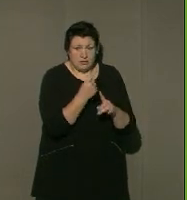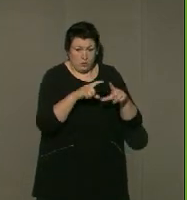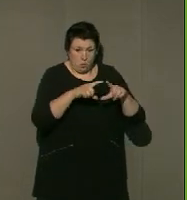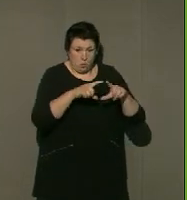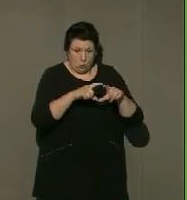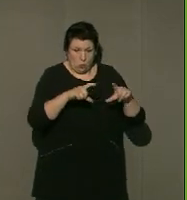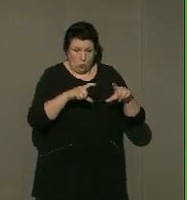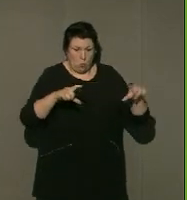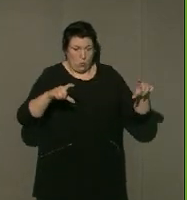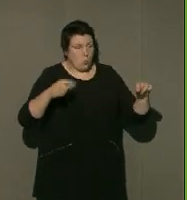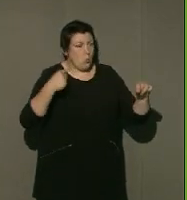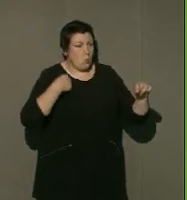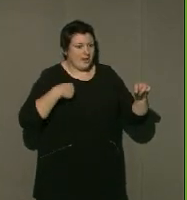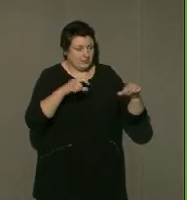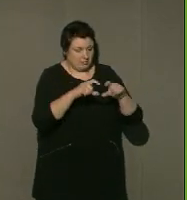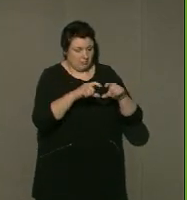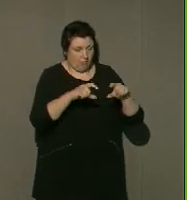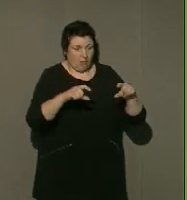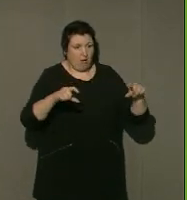strip cards.